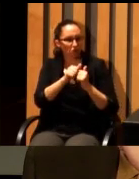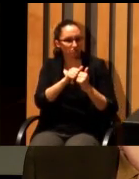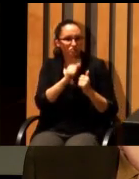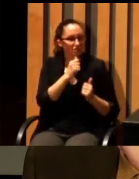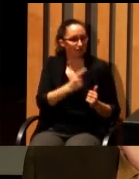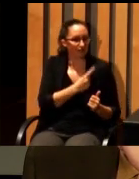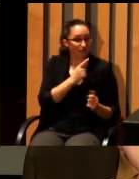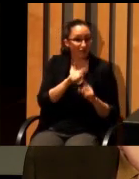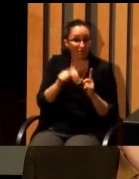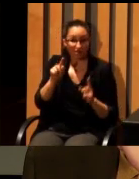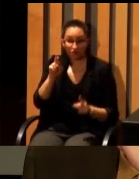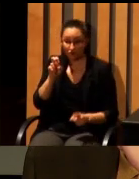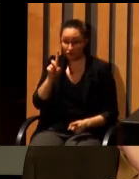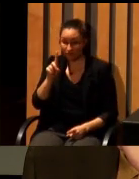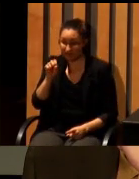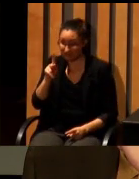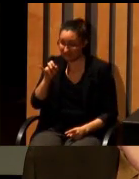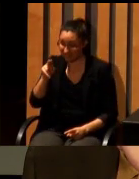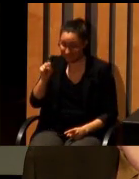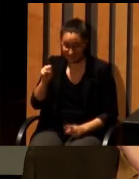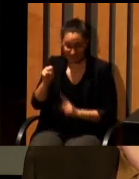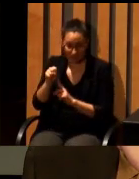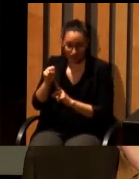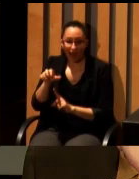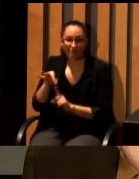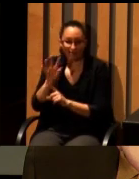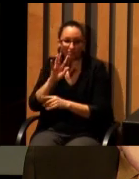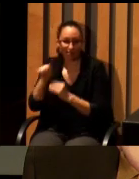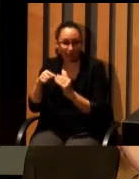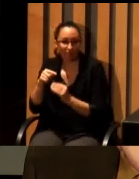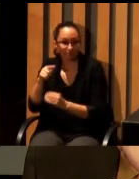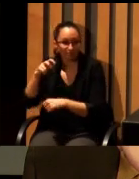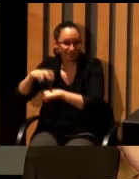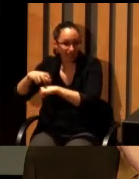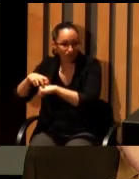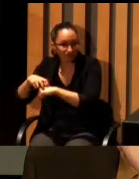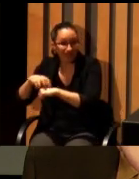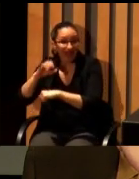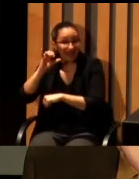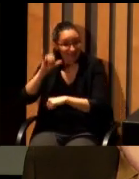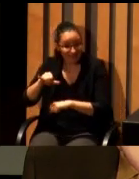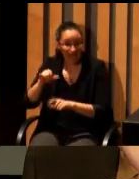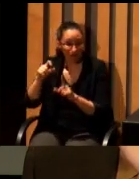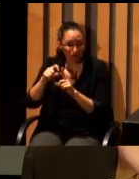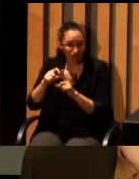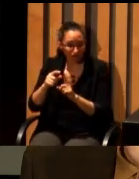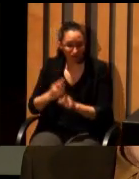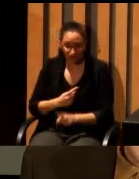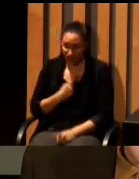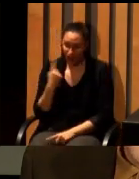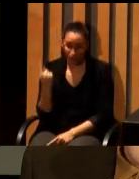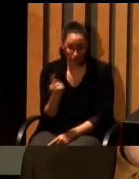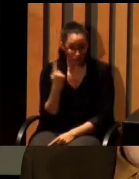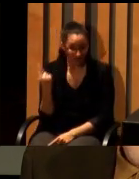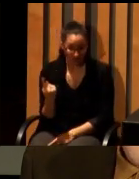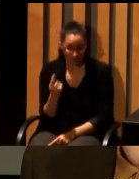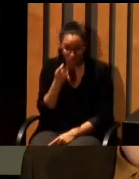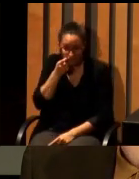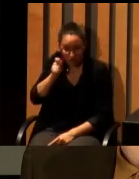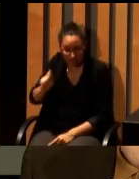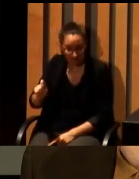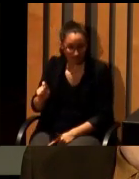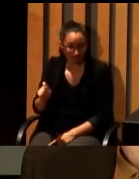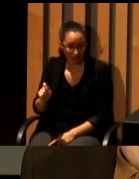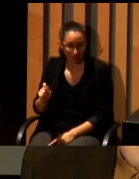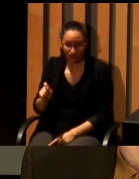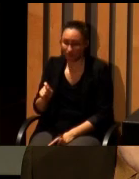when applied to potatoes, always is. But you needn't take my word for it. As Casey Stengel